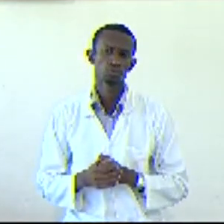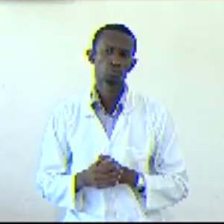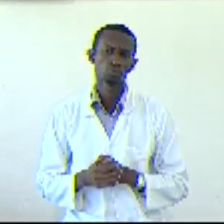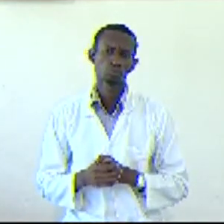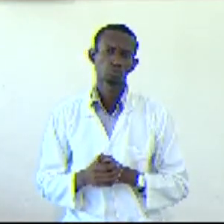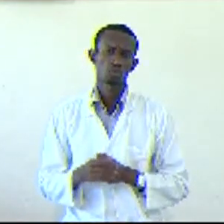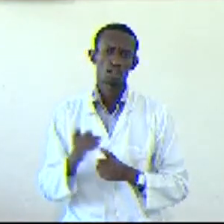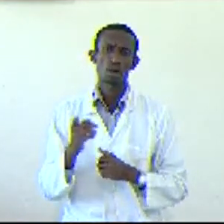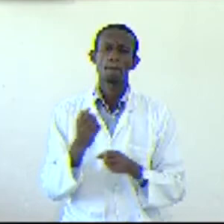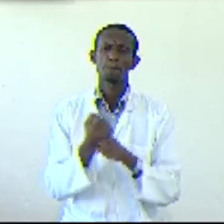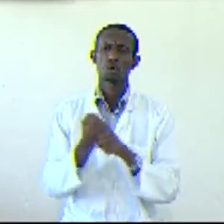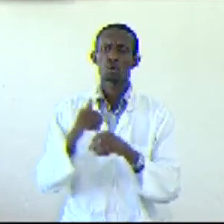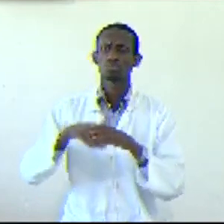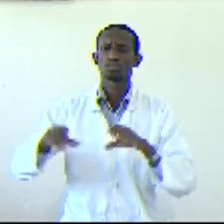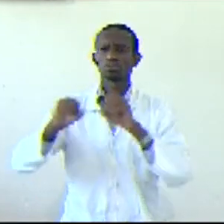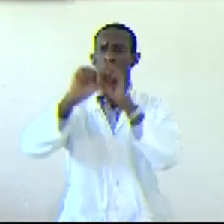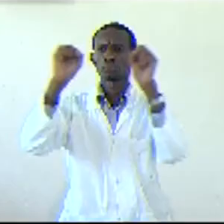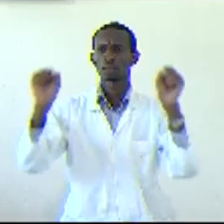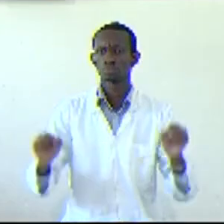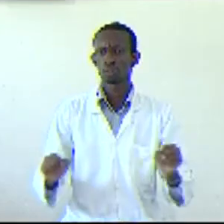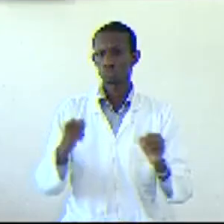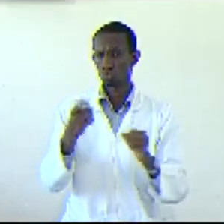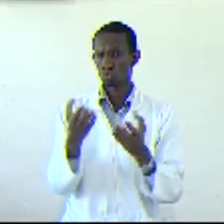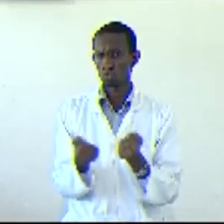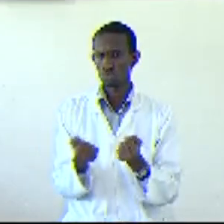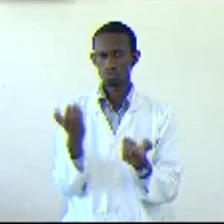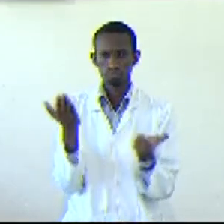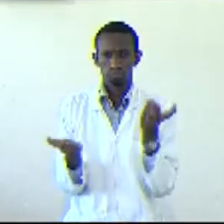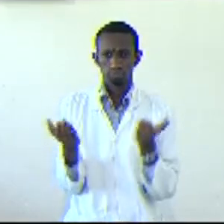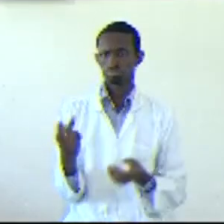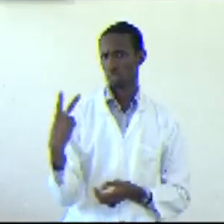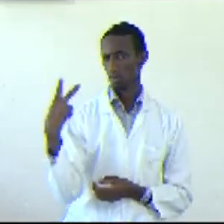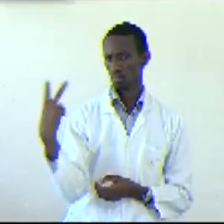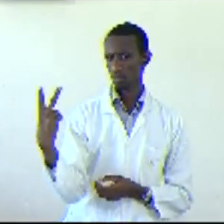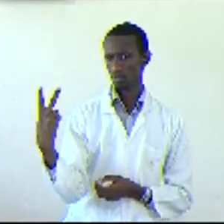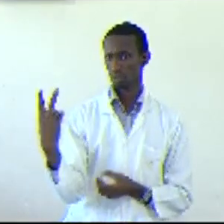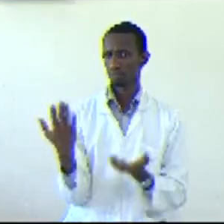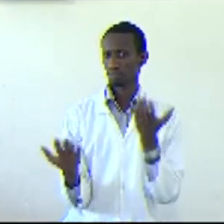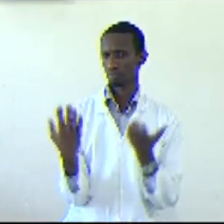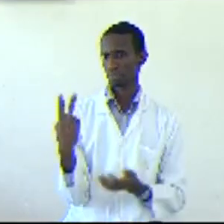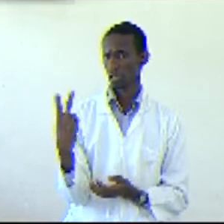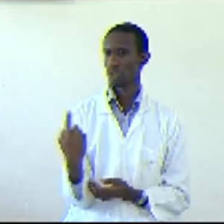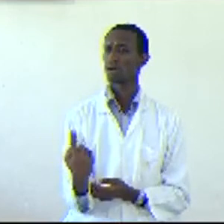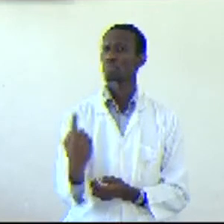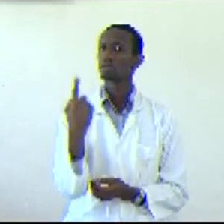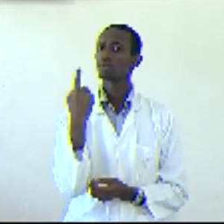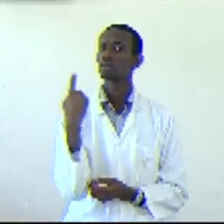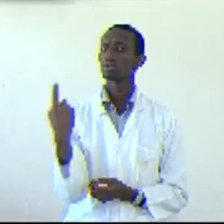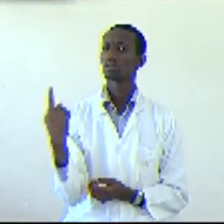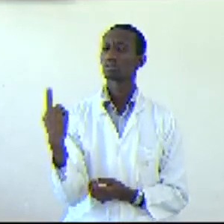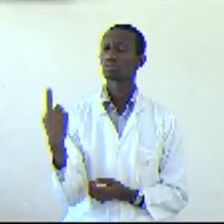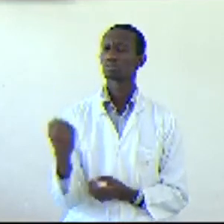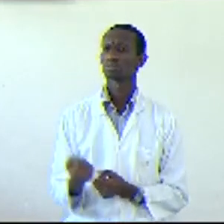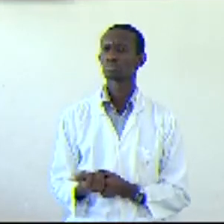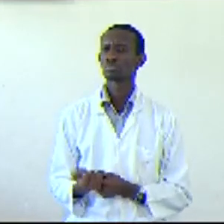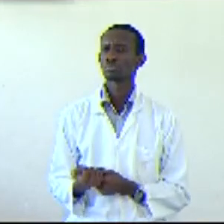upon the system. So we have the masses, the two masses. One is, here we have the